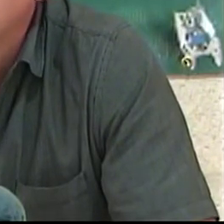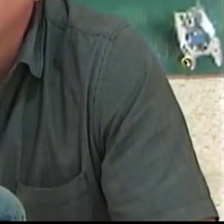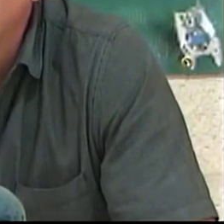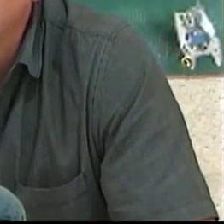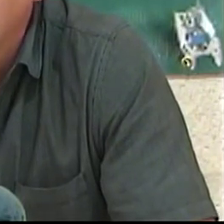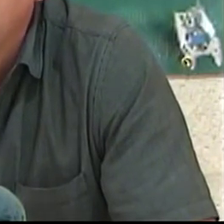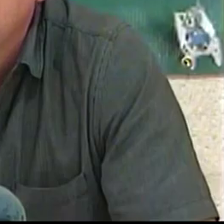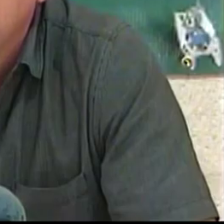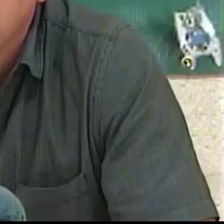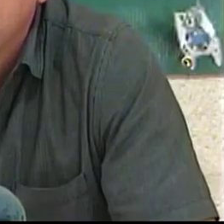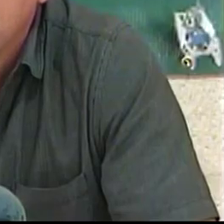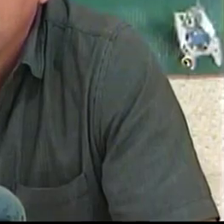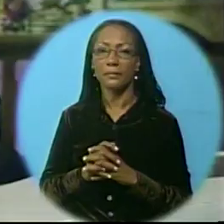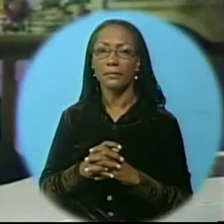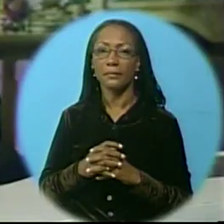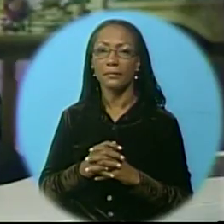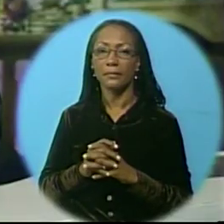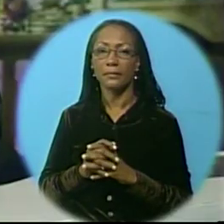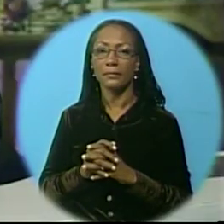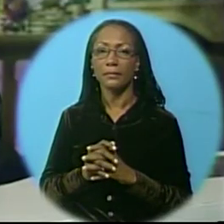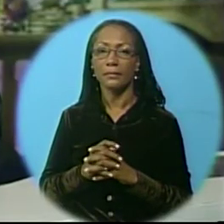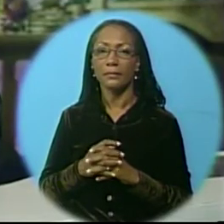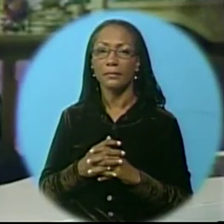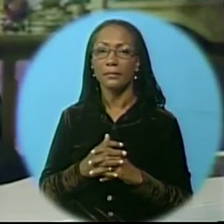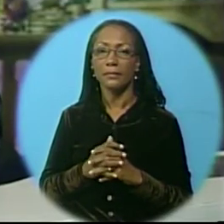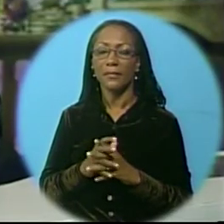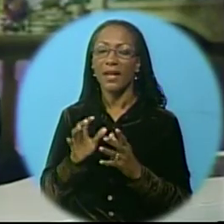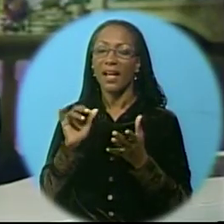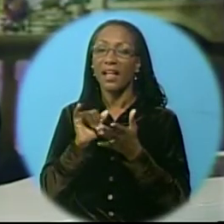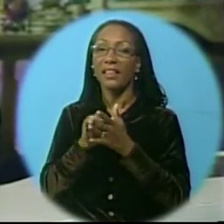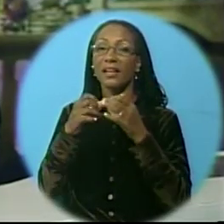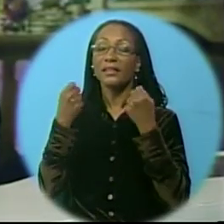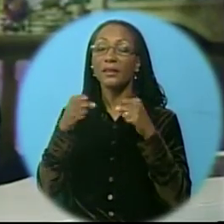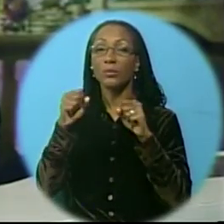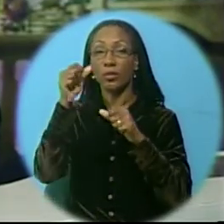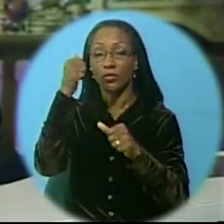from around the Caribbean as well. Well, that's sports for